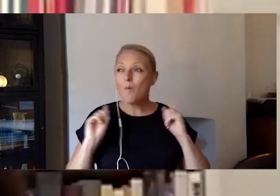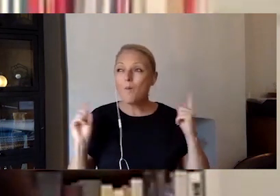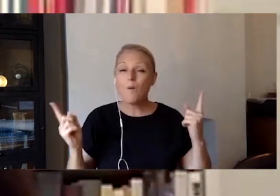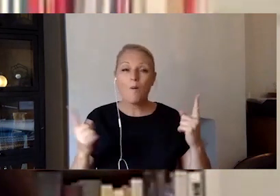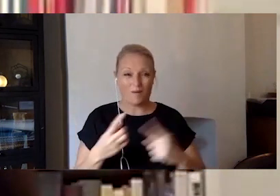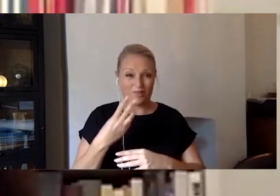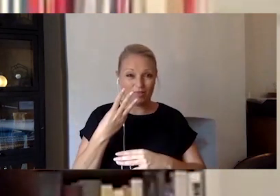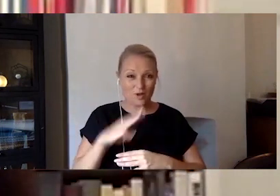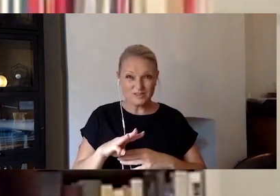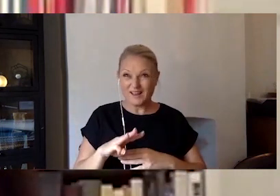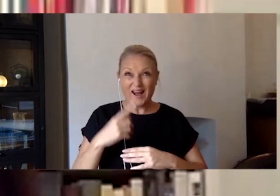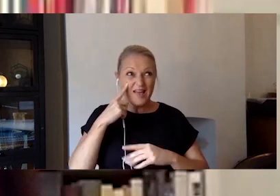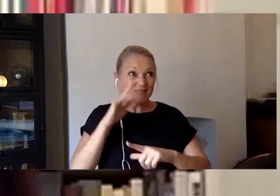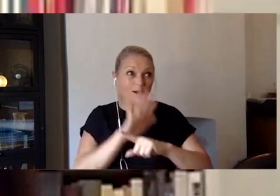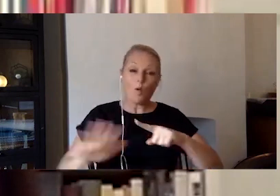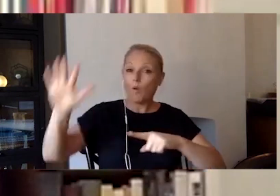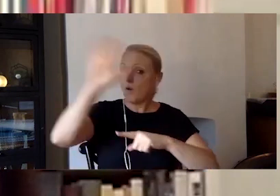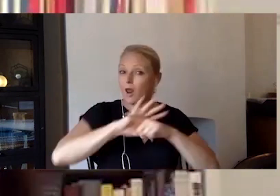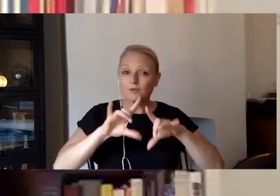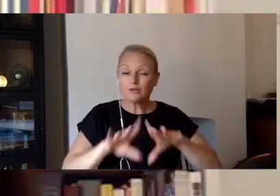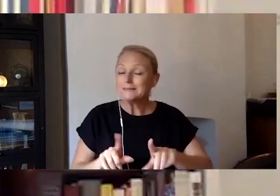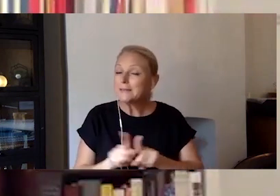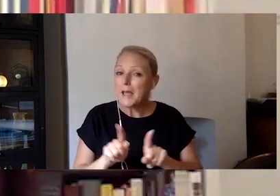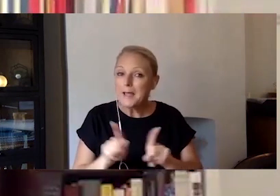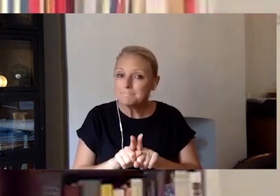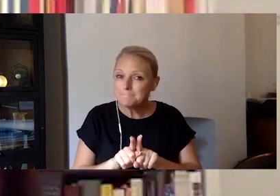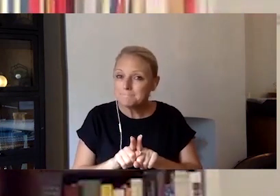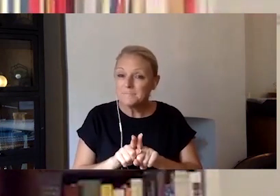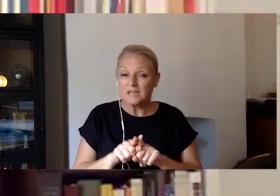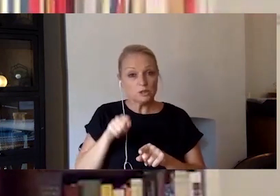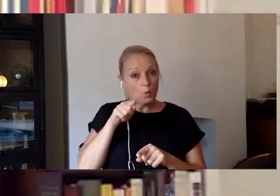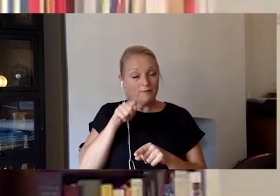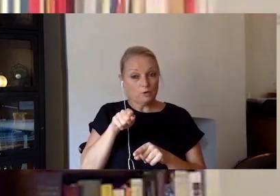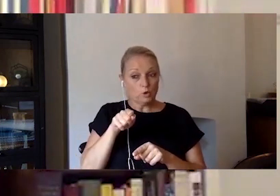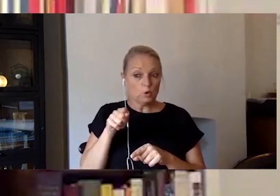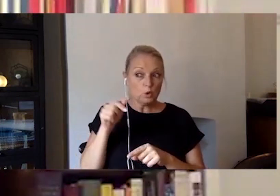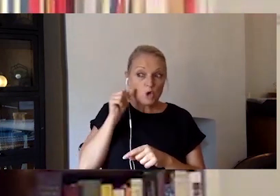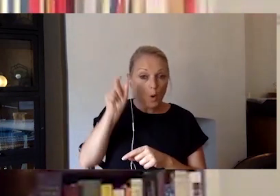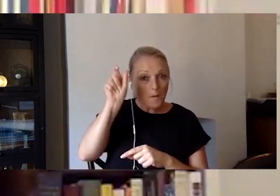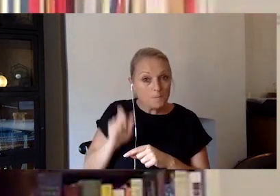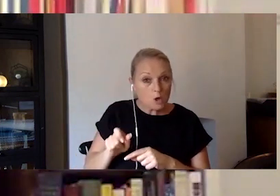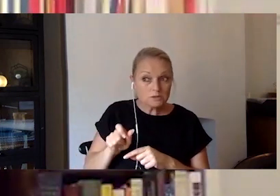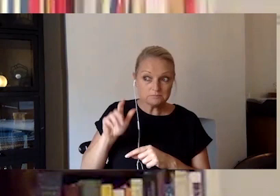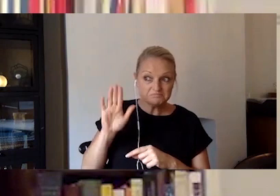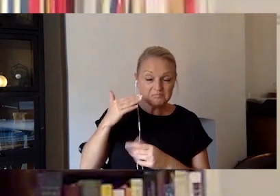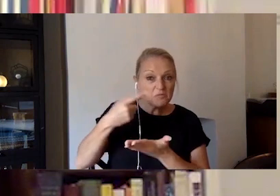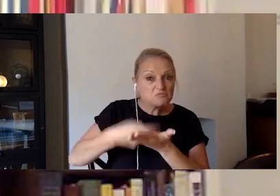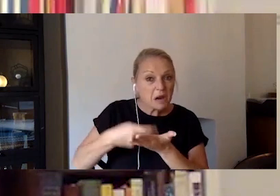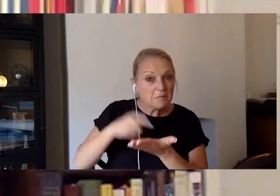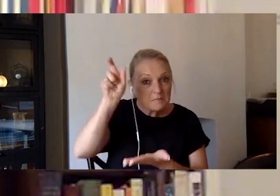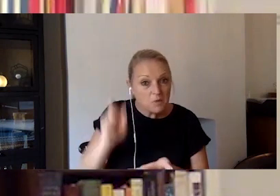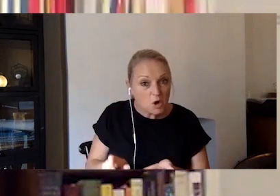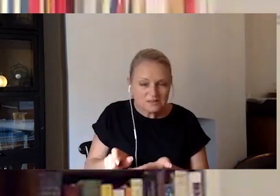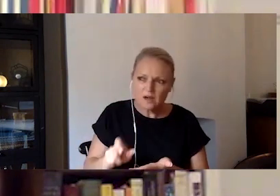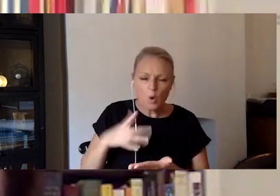essentially, if you have a psychological practice in mind that you know of or that someone has recommended, I would suggest getting in touch with them, because chances are